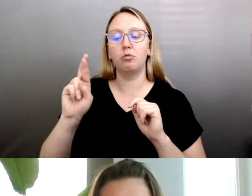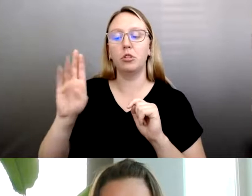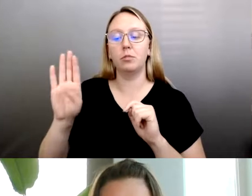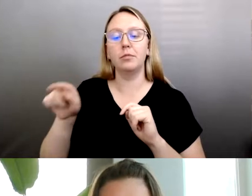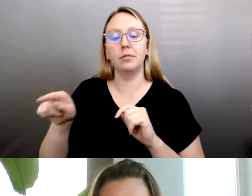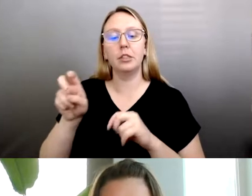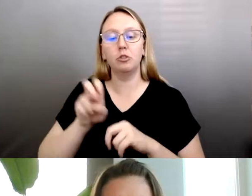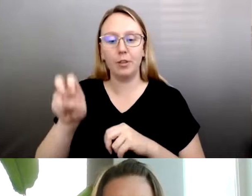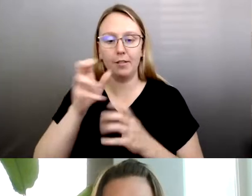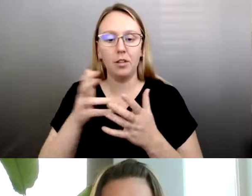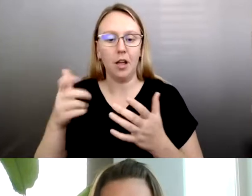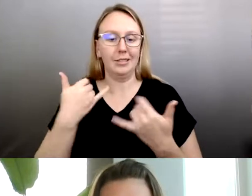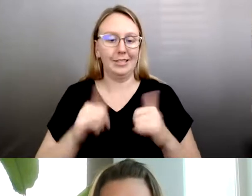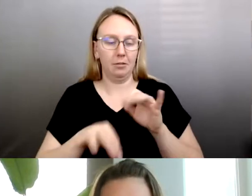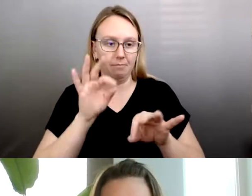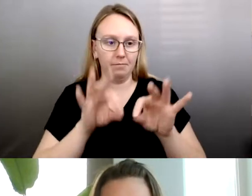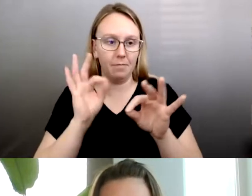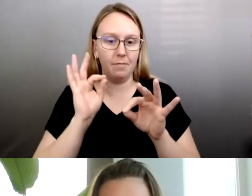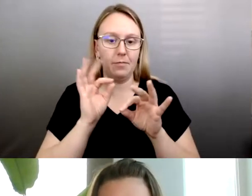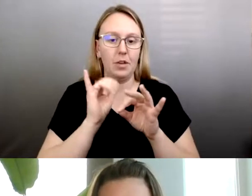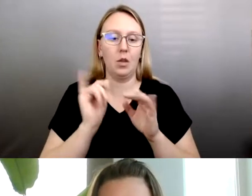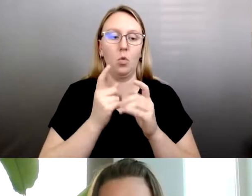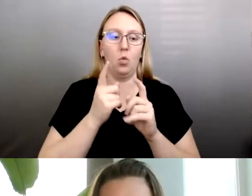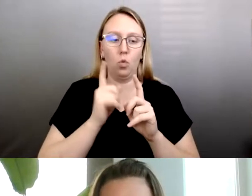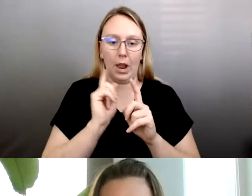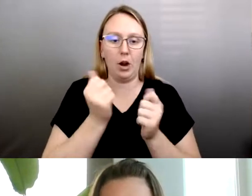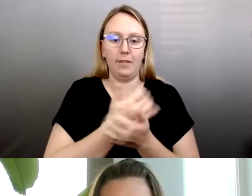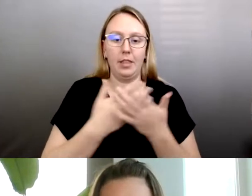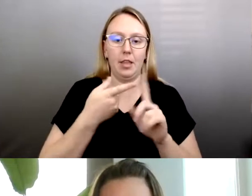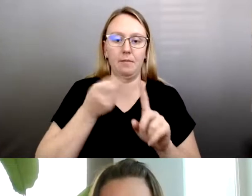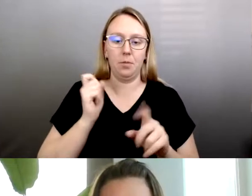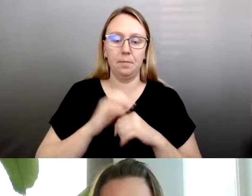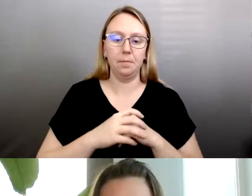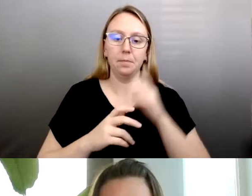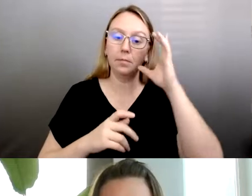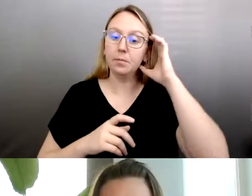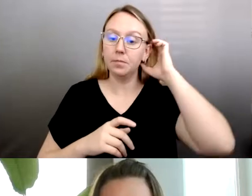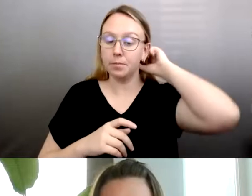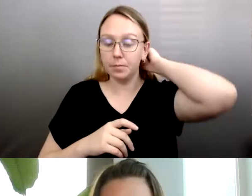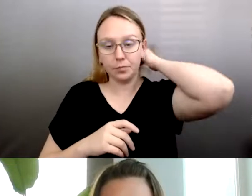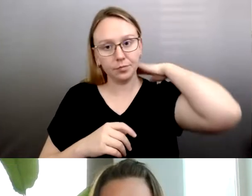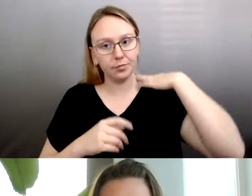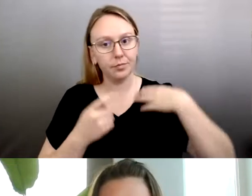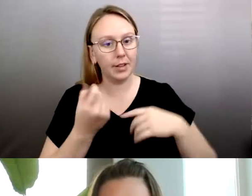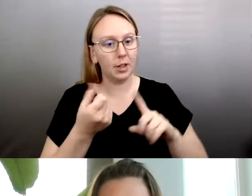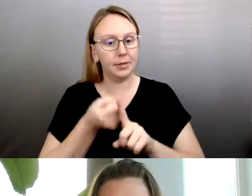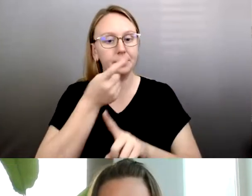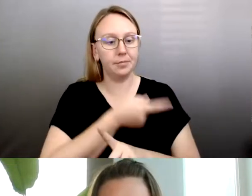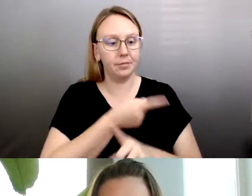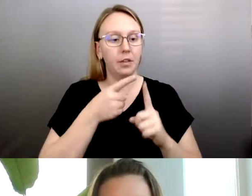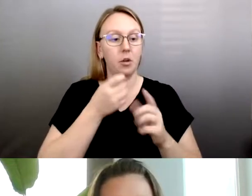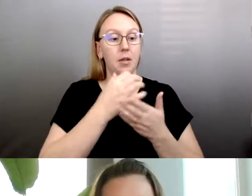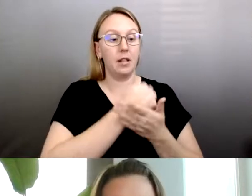really uncovering the origin of where everything came from. Yes, a little bit of a jump off from the collection